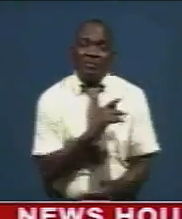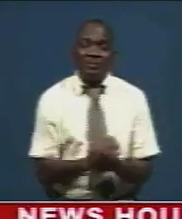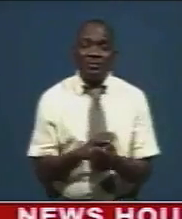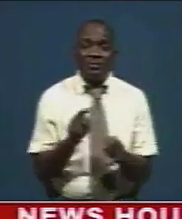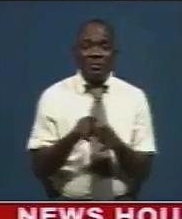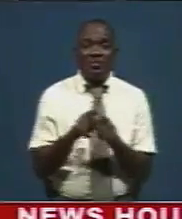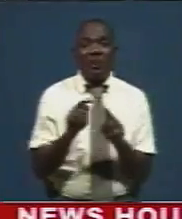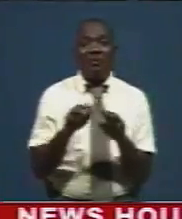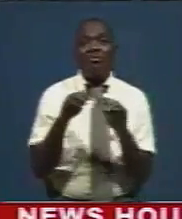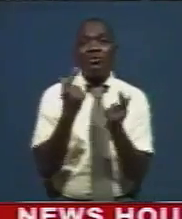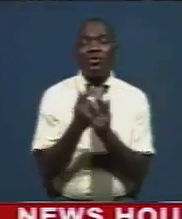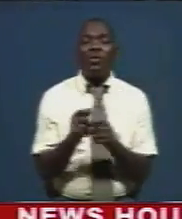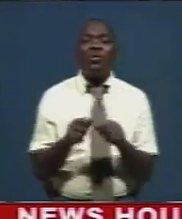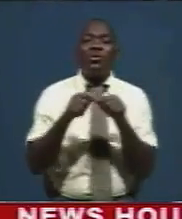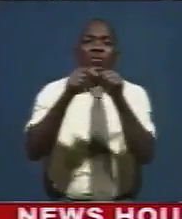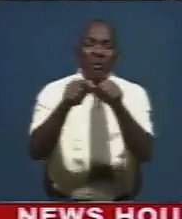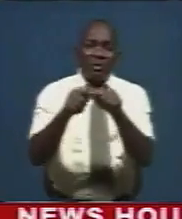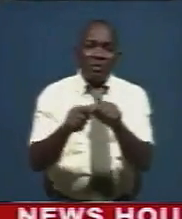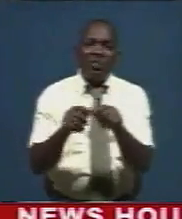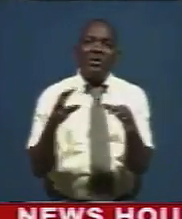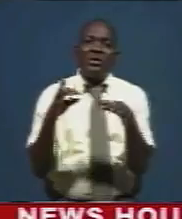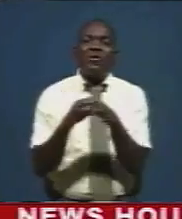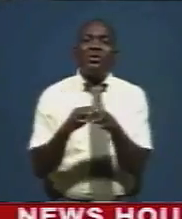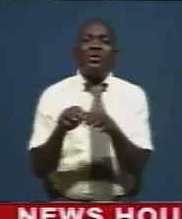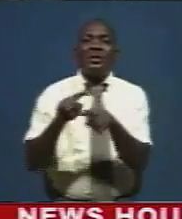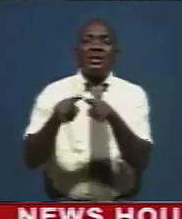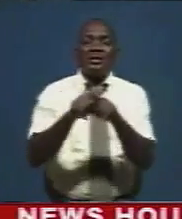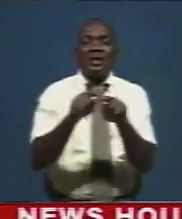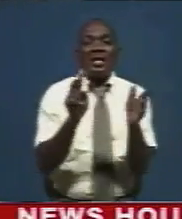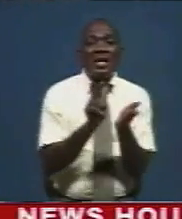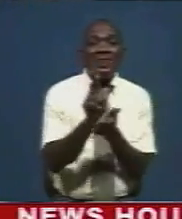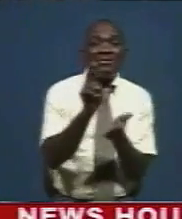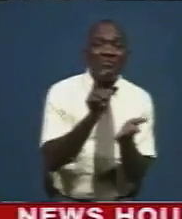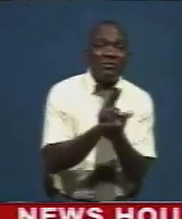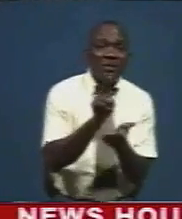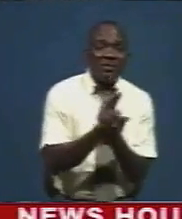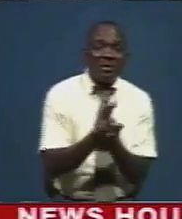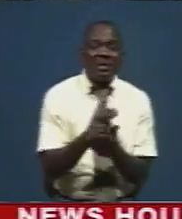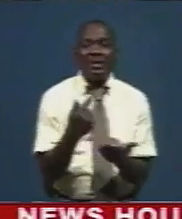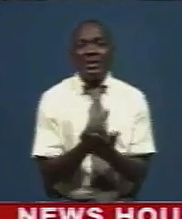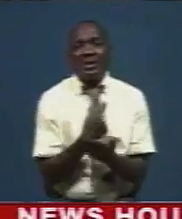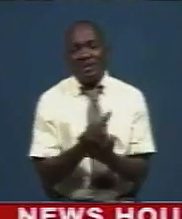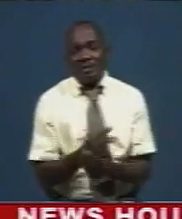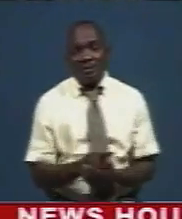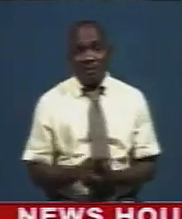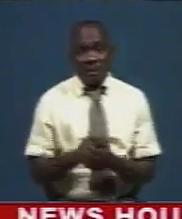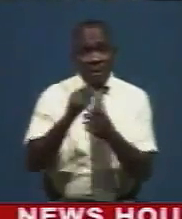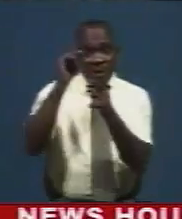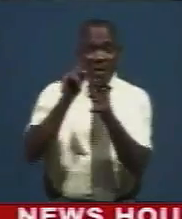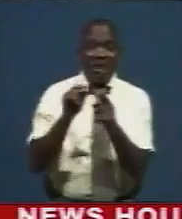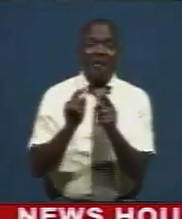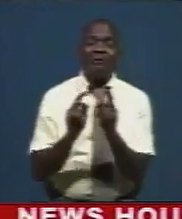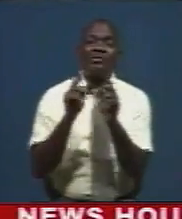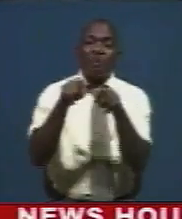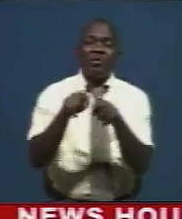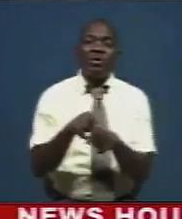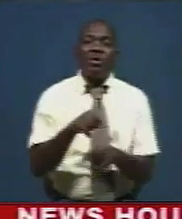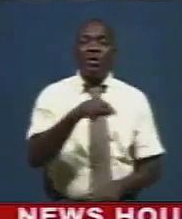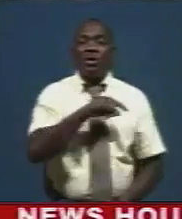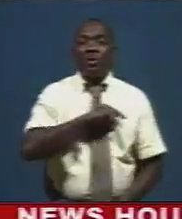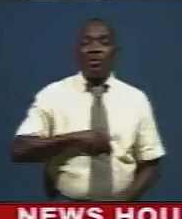The batch went on to form the nucleus of the University of Ghana. He attended Queen's